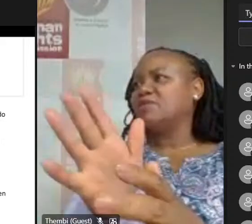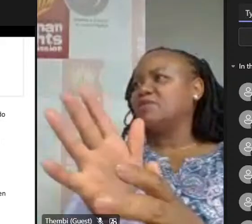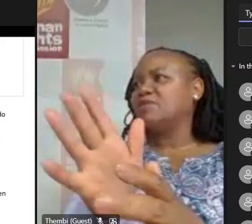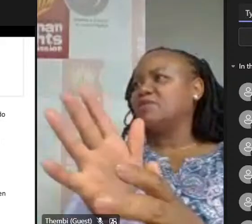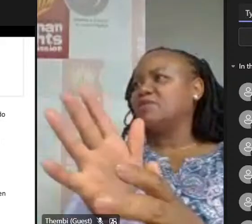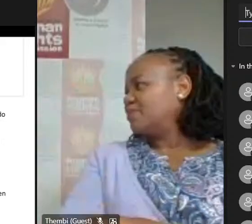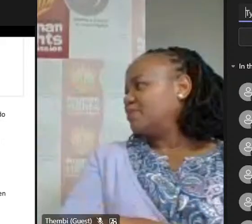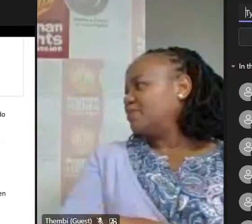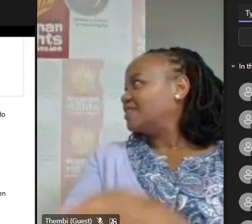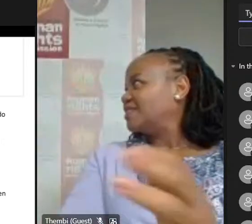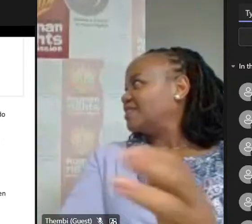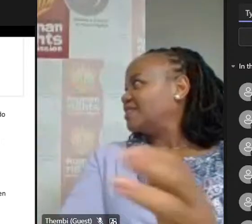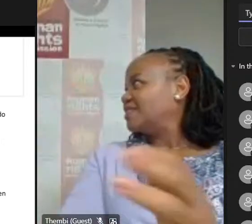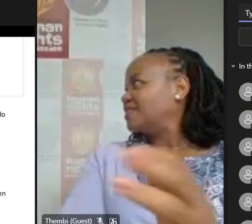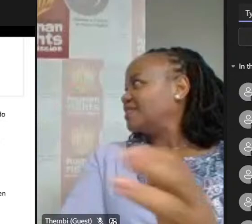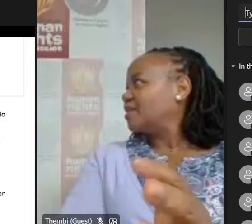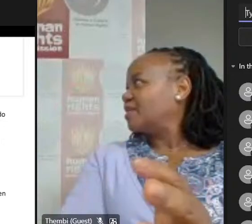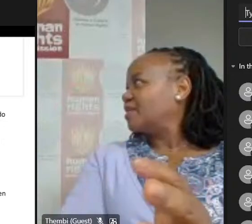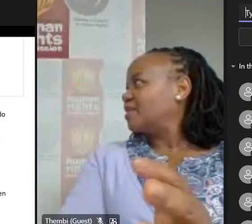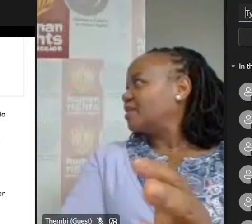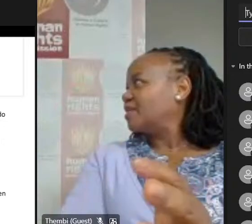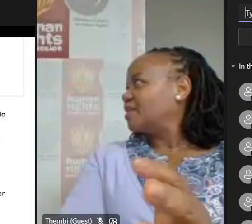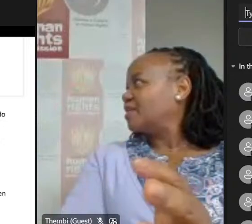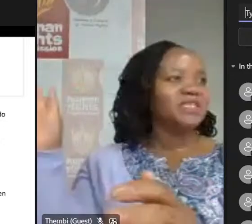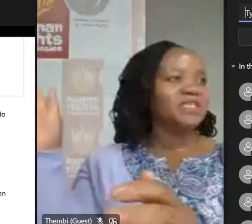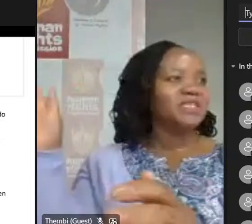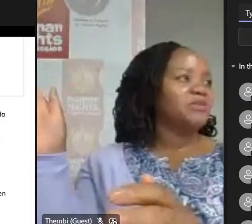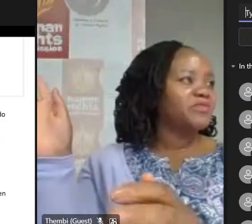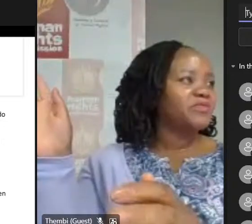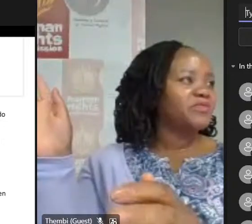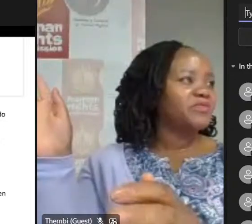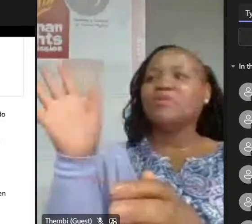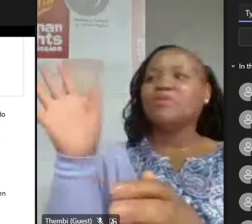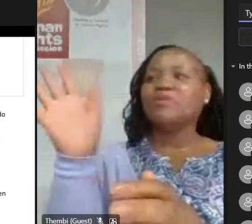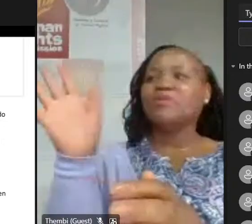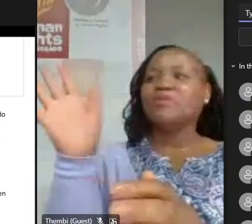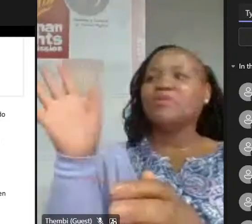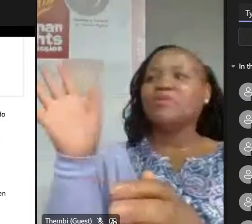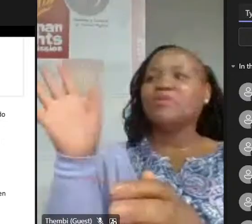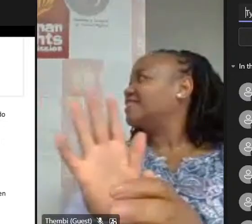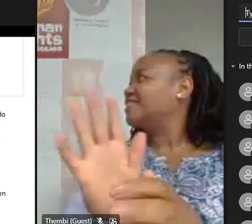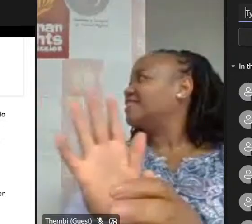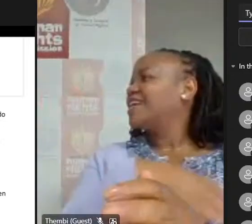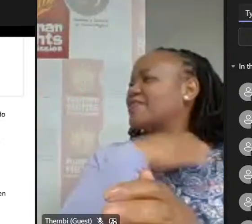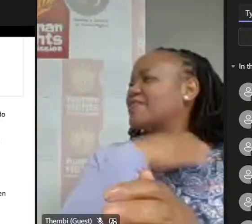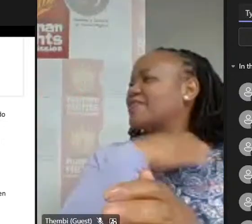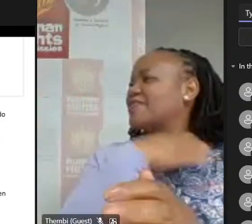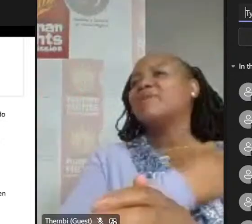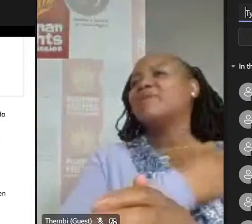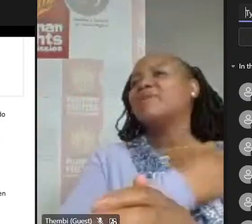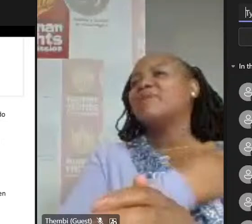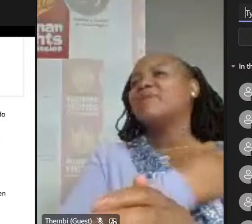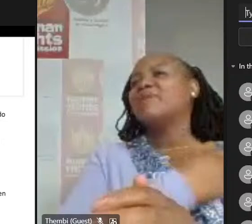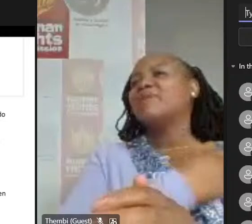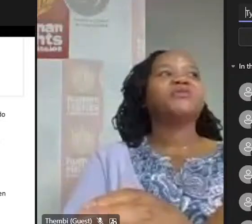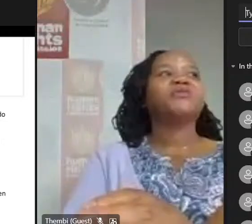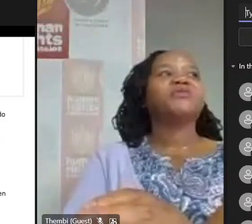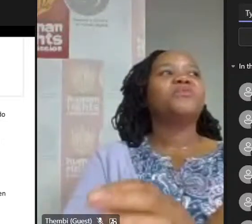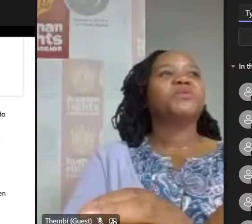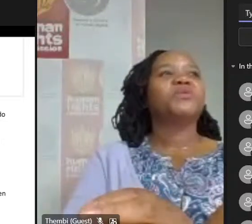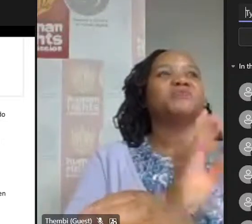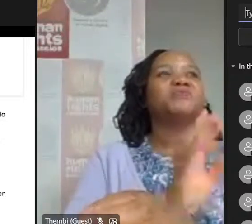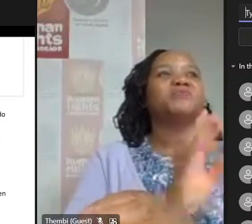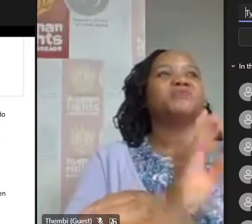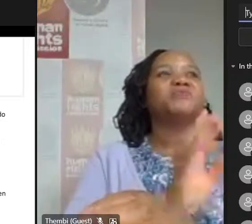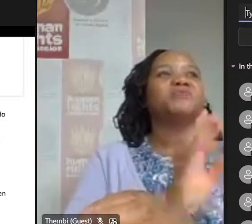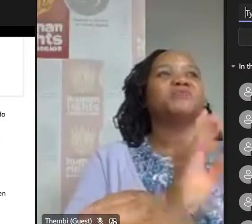ponytail. It doesn't make sense. That's number one. So it has to be scrapped off from all those regulations. If I had my way, I would actually go